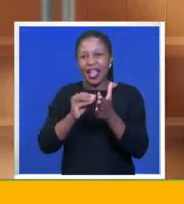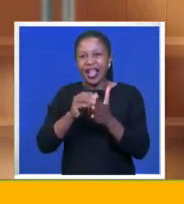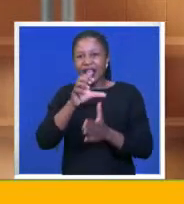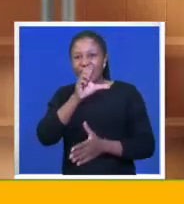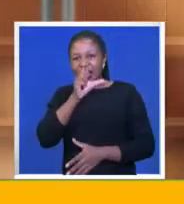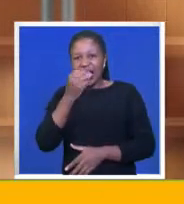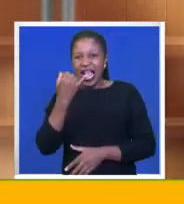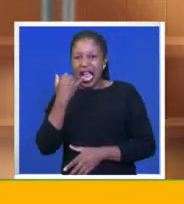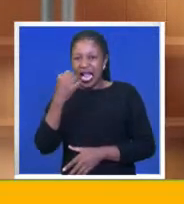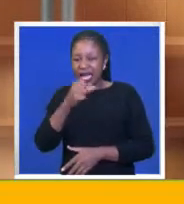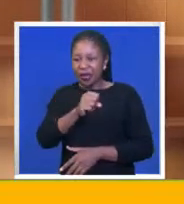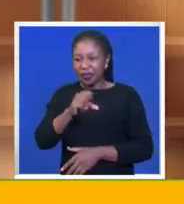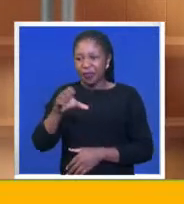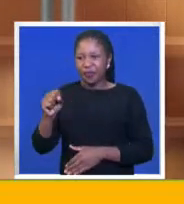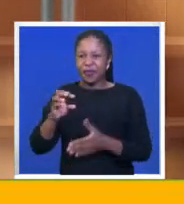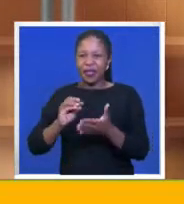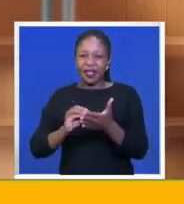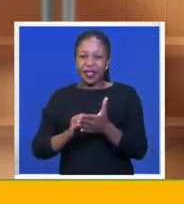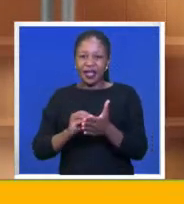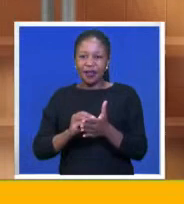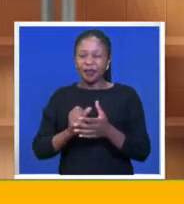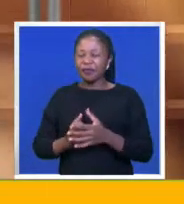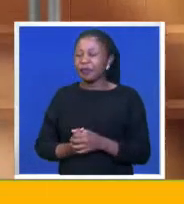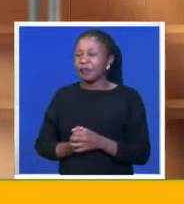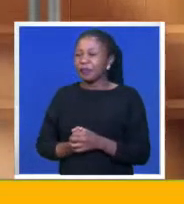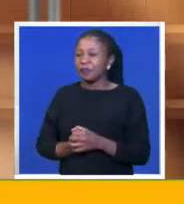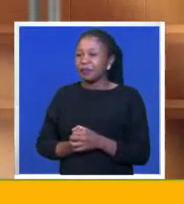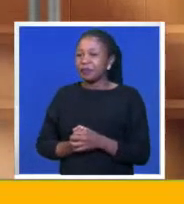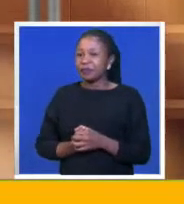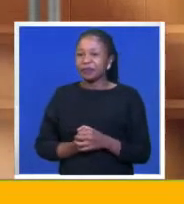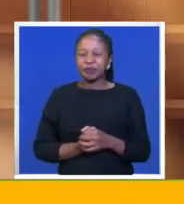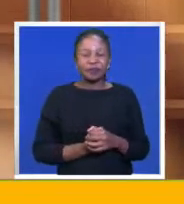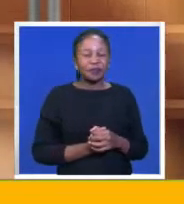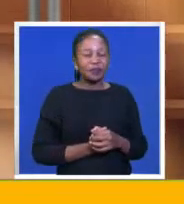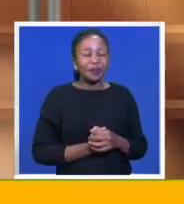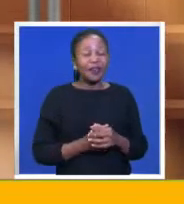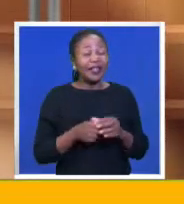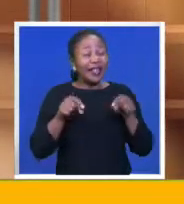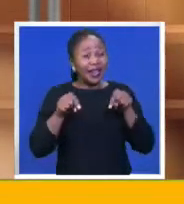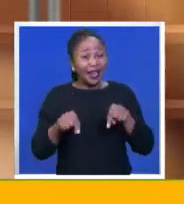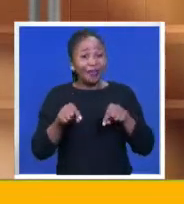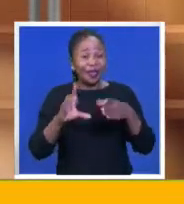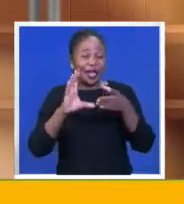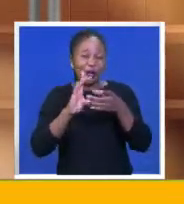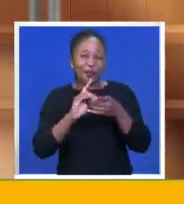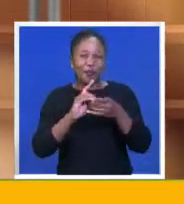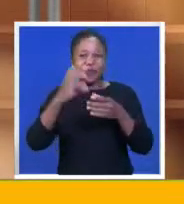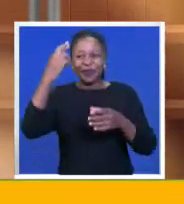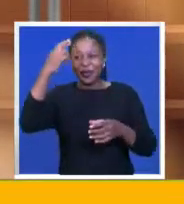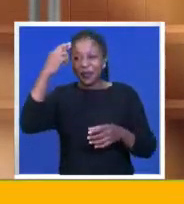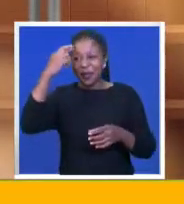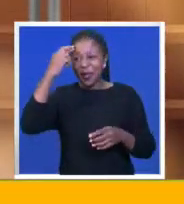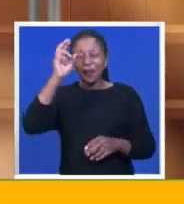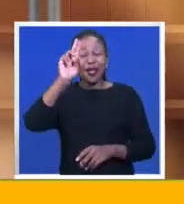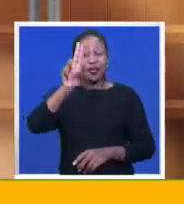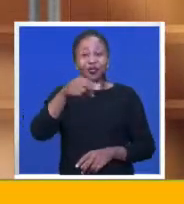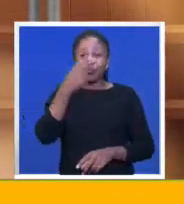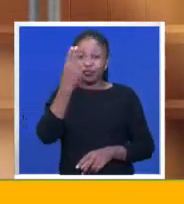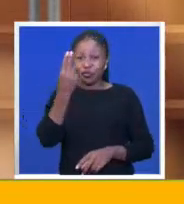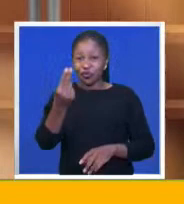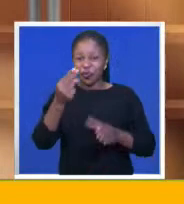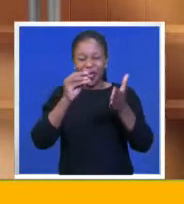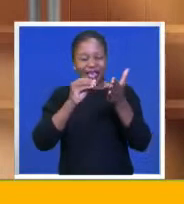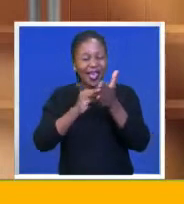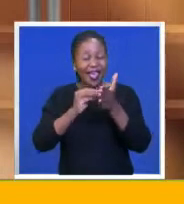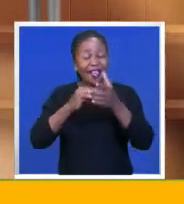again. What does our social media look like today, Nogwazi? Okay, everyone at home, a reminder that we are live right now on